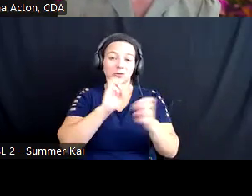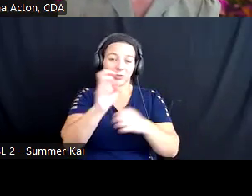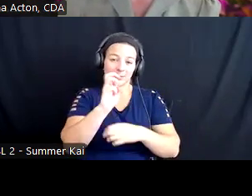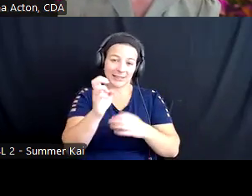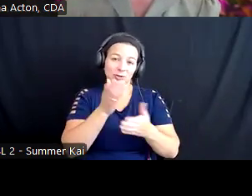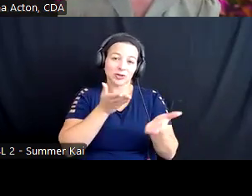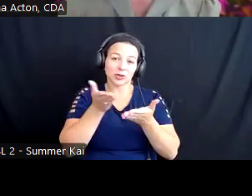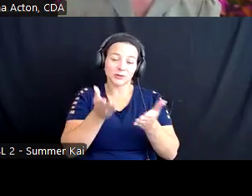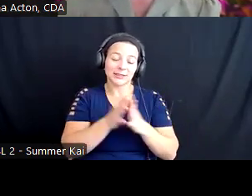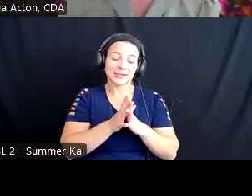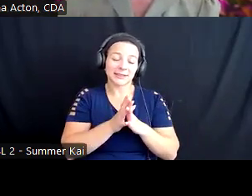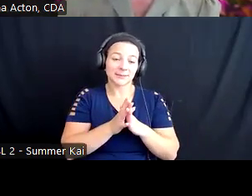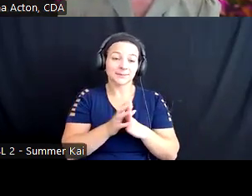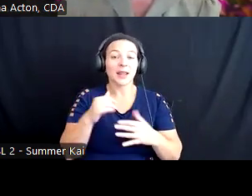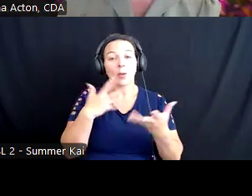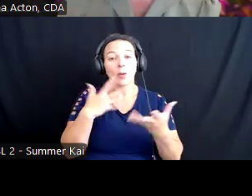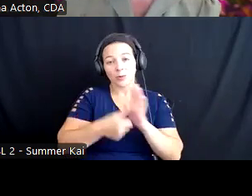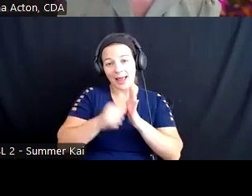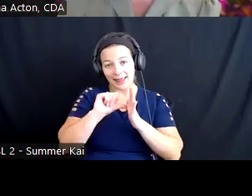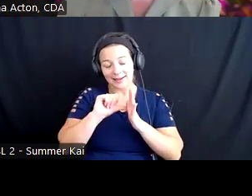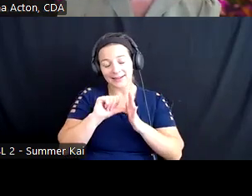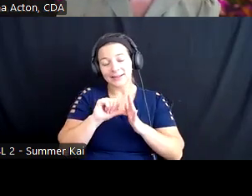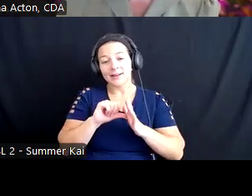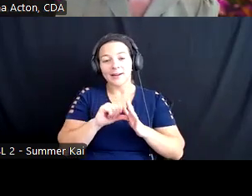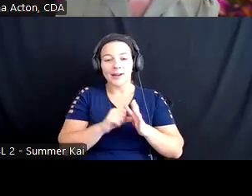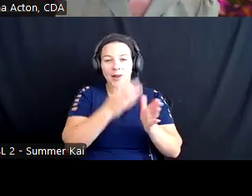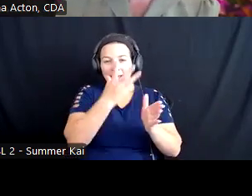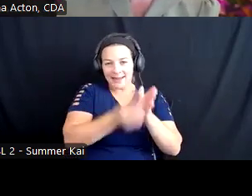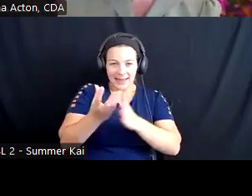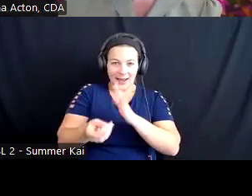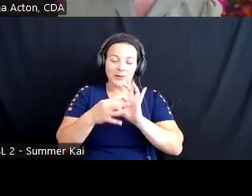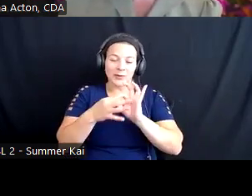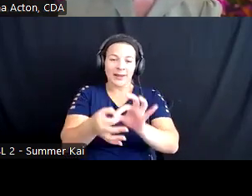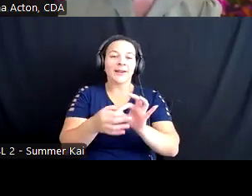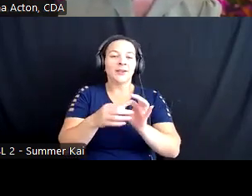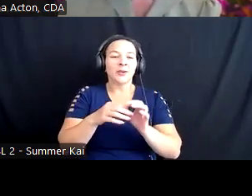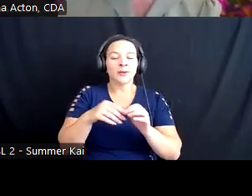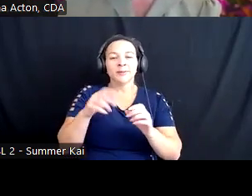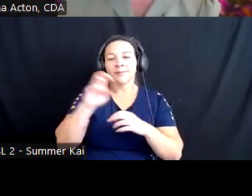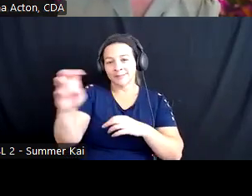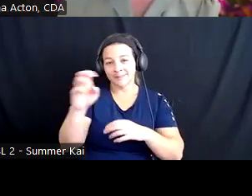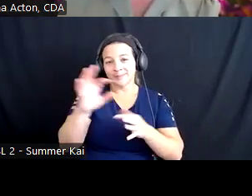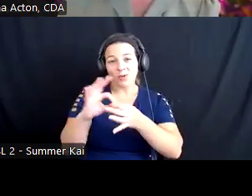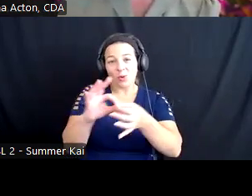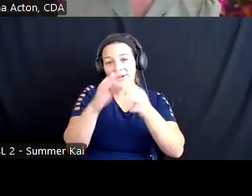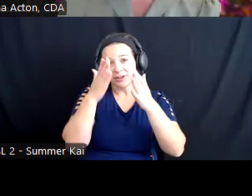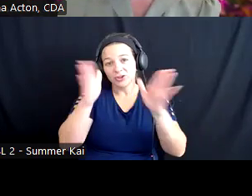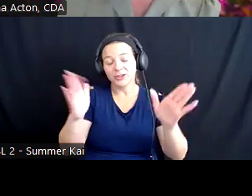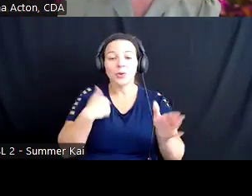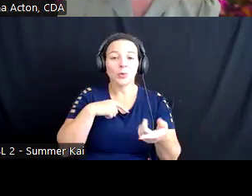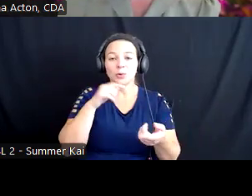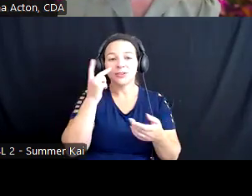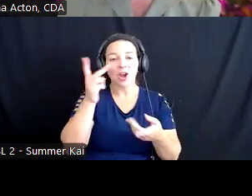And so I'd like to highlight just gaps around transportation coordination in general. We saw low utilization